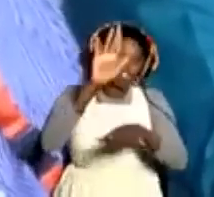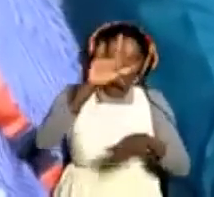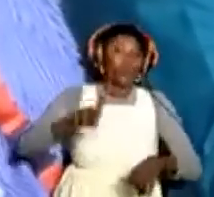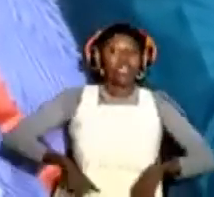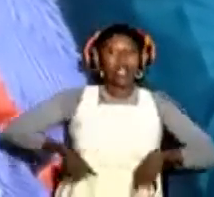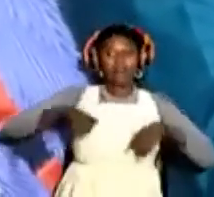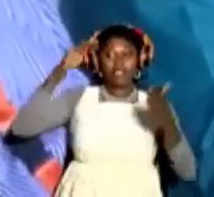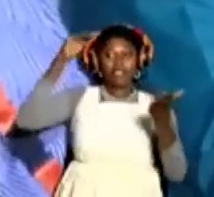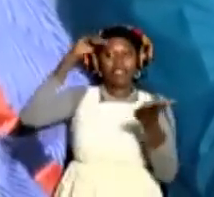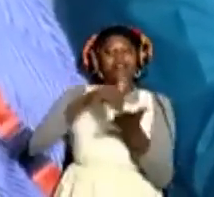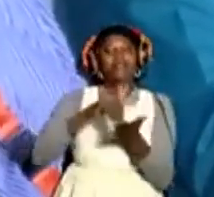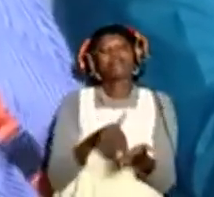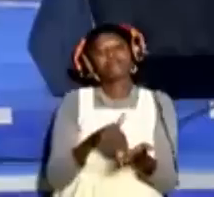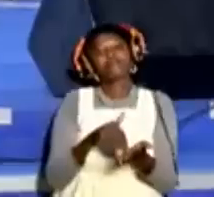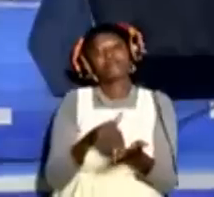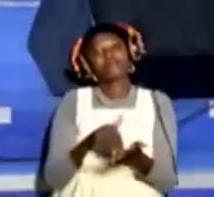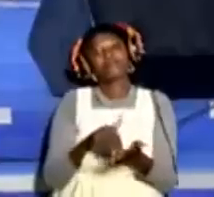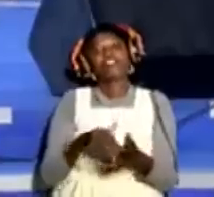again.